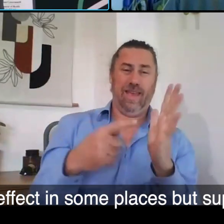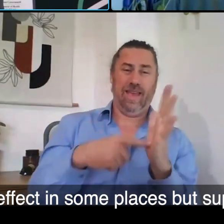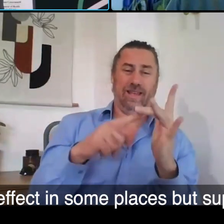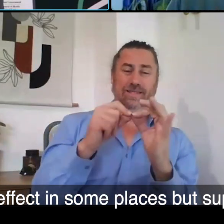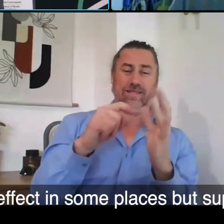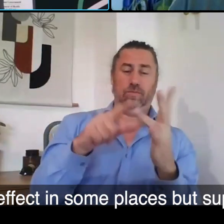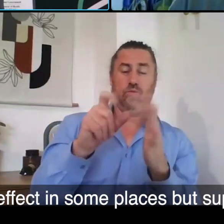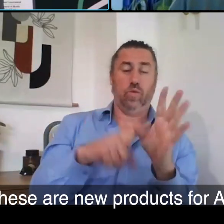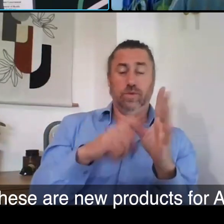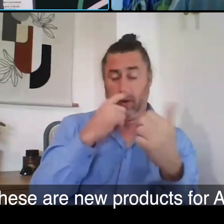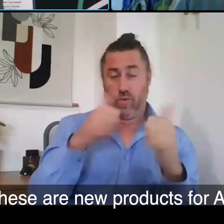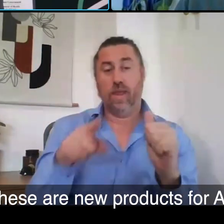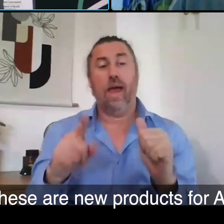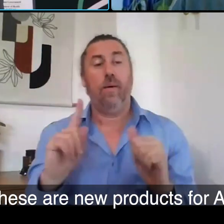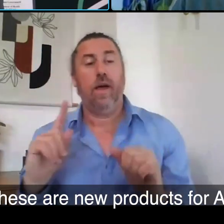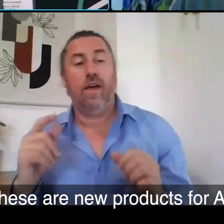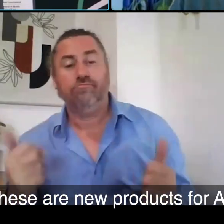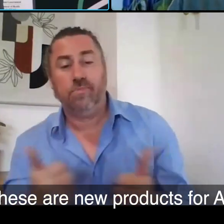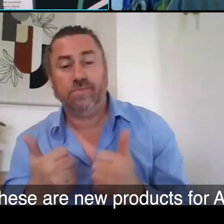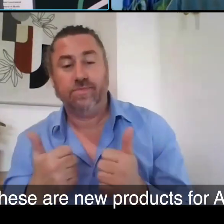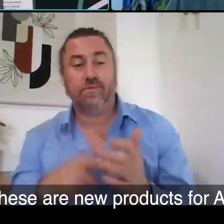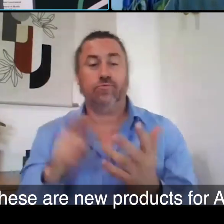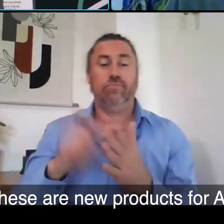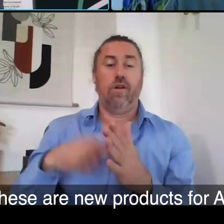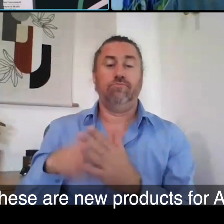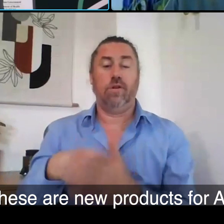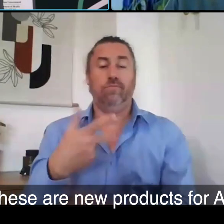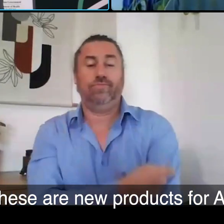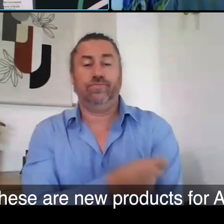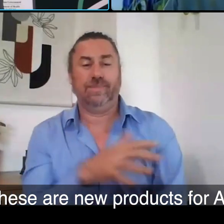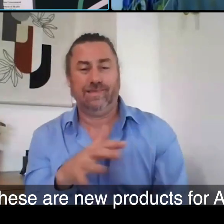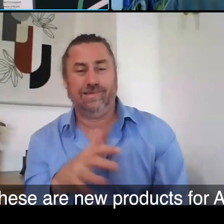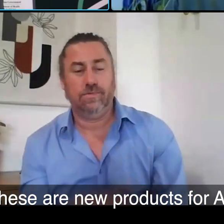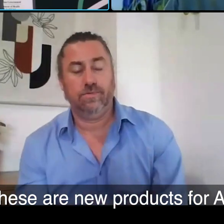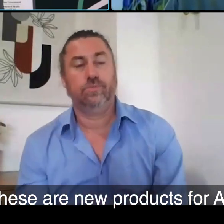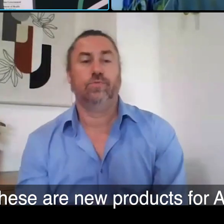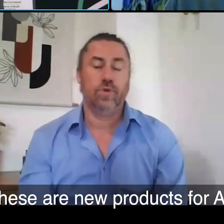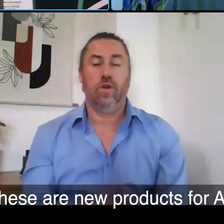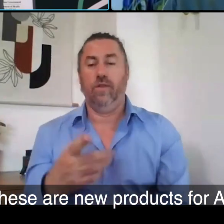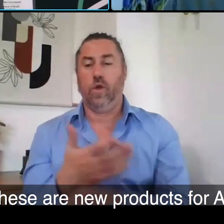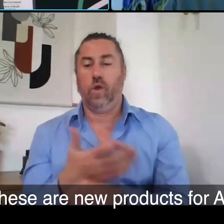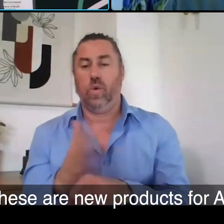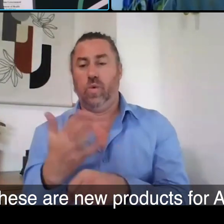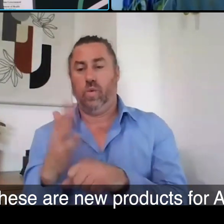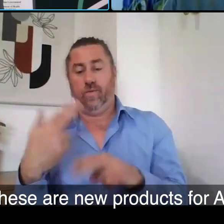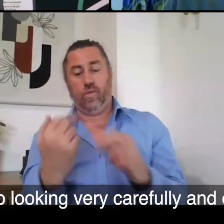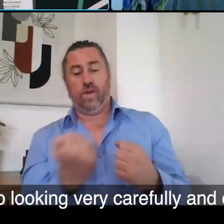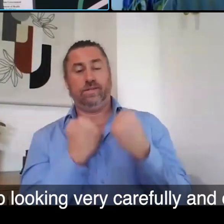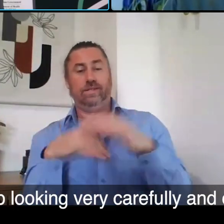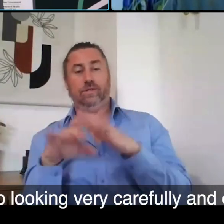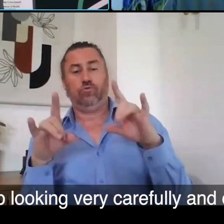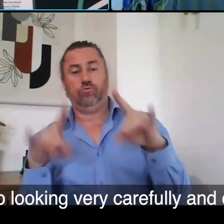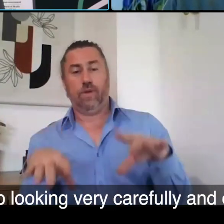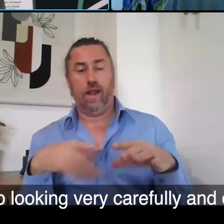but supply is limited. So these are new products for Australia. We'll